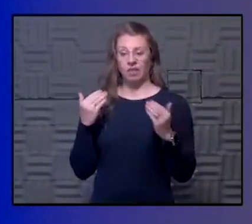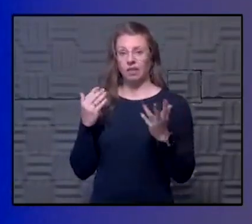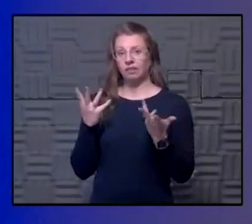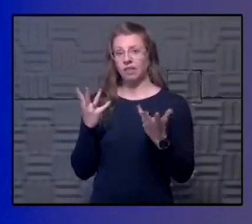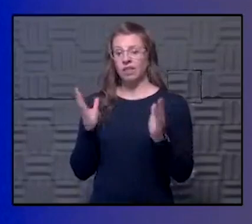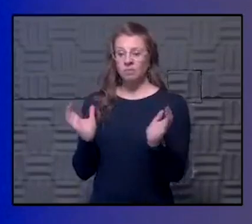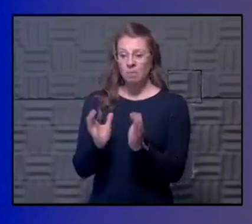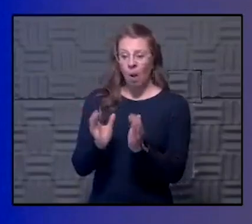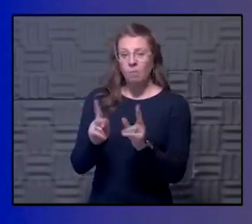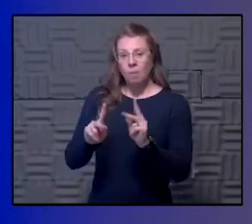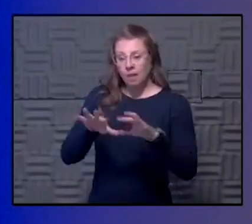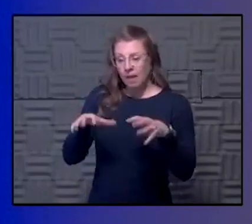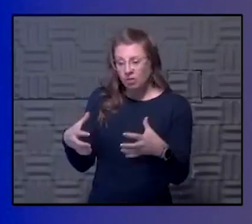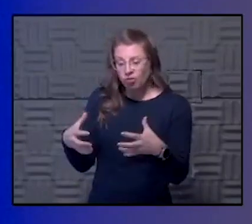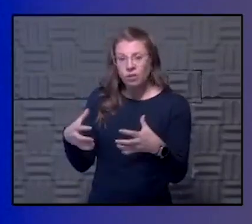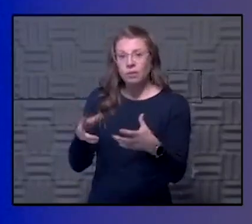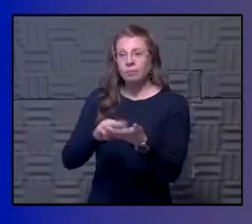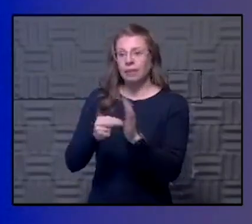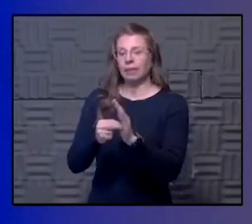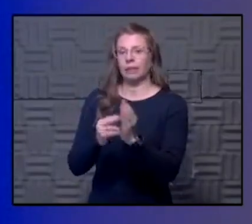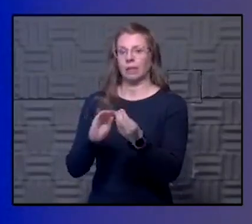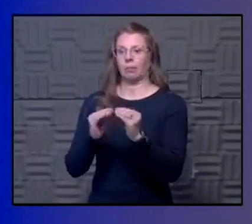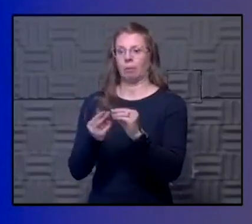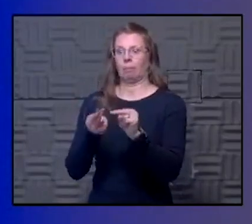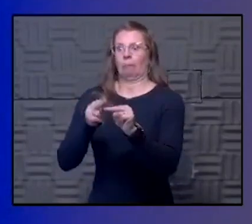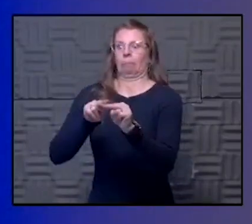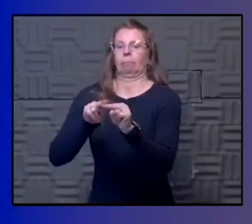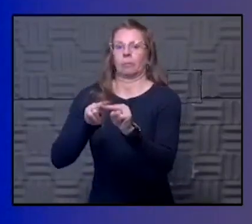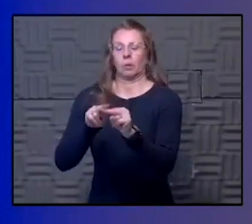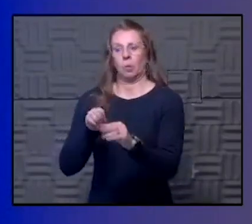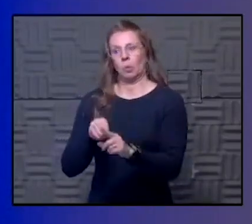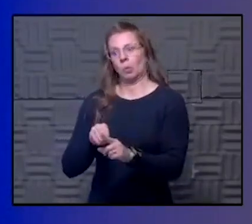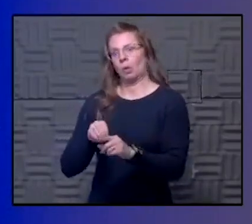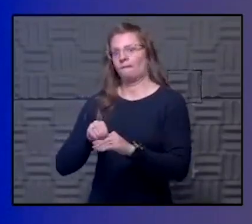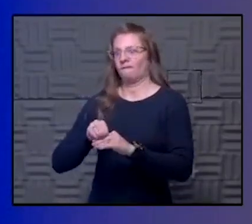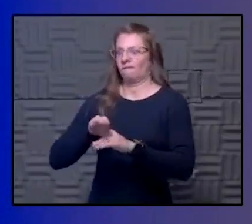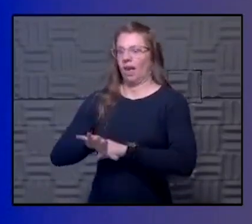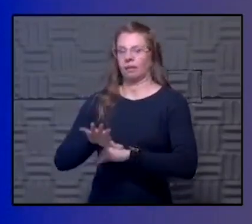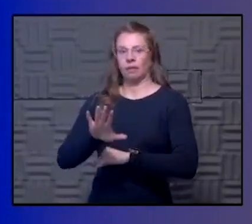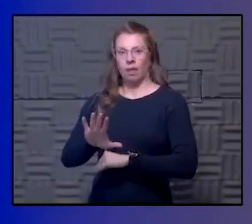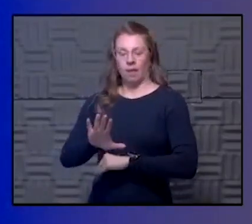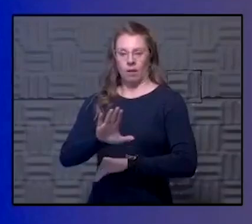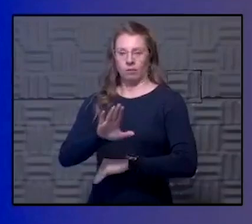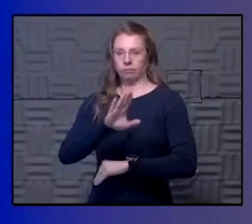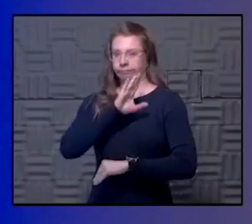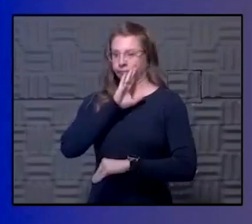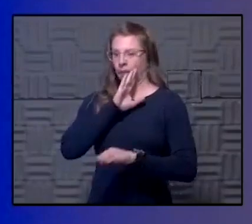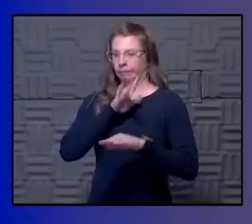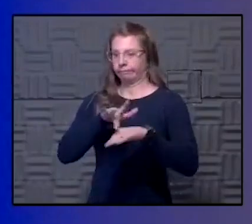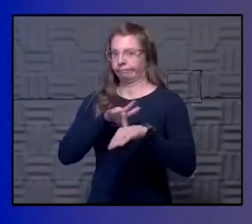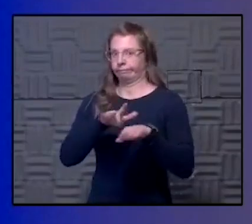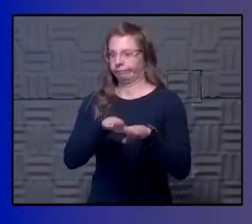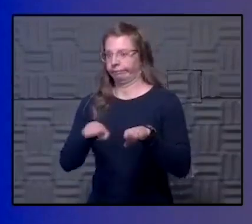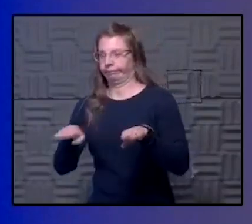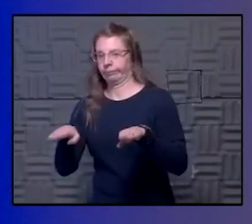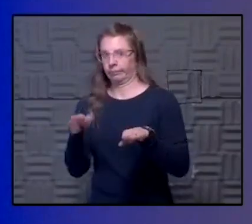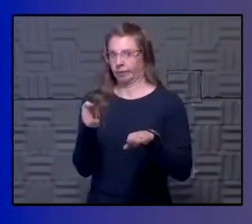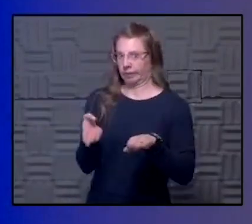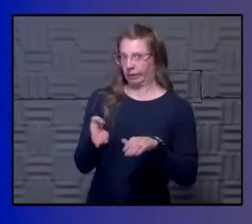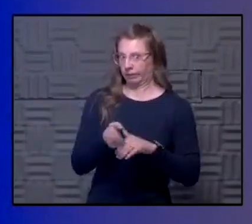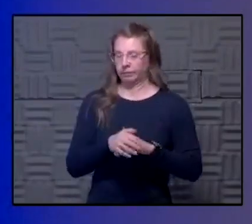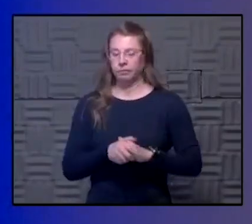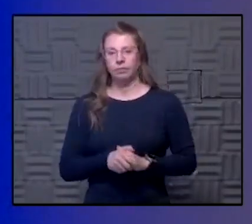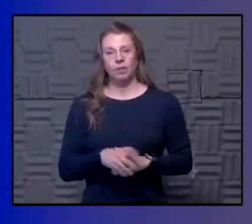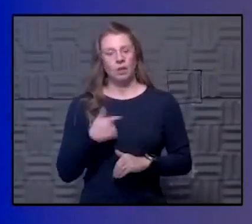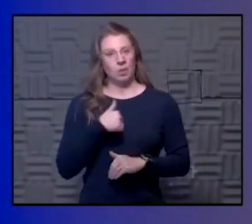or population, so higher numbers, even a little bit higher numbers, can really affect their capacity. But overall, we're fairly happy